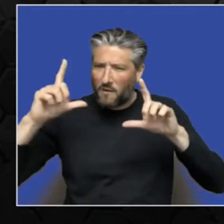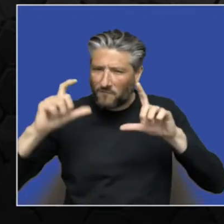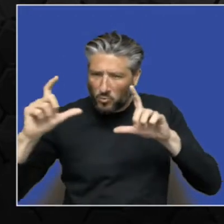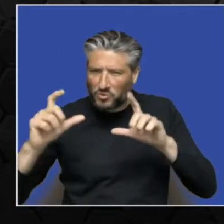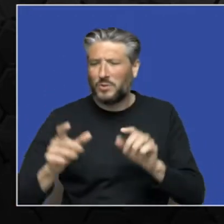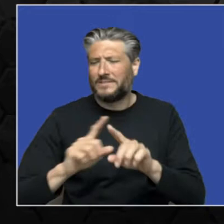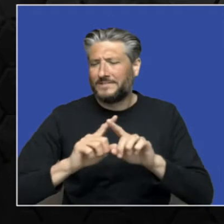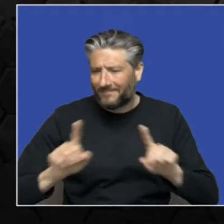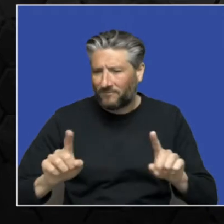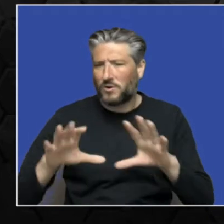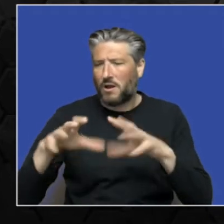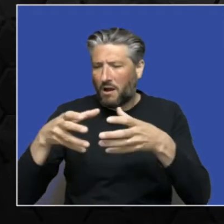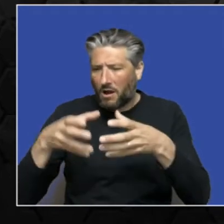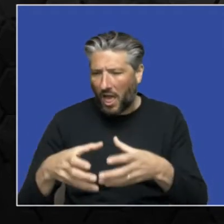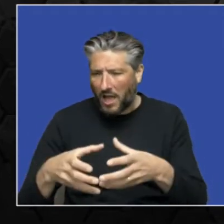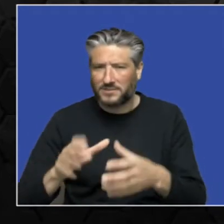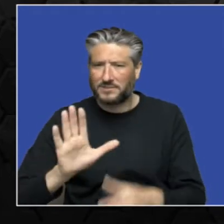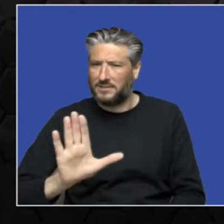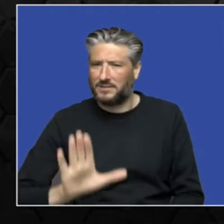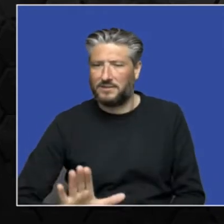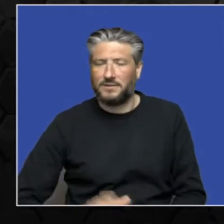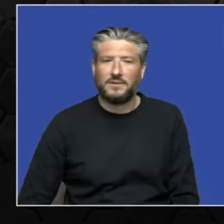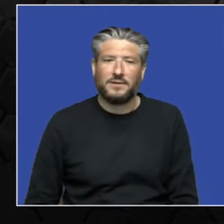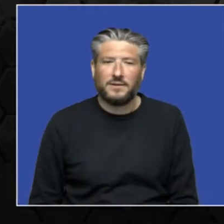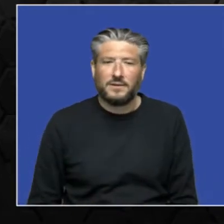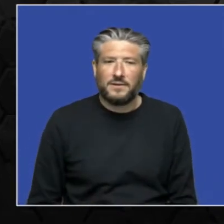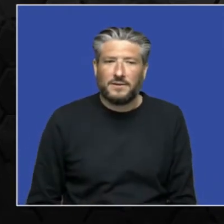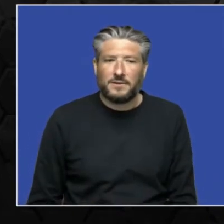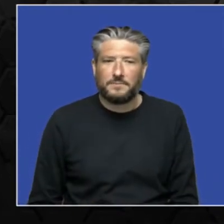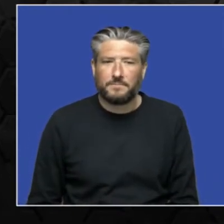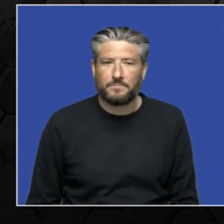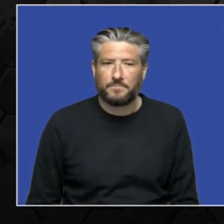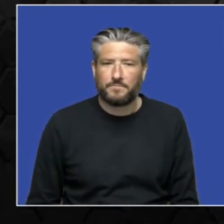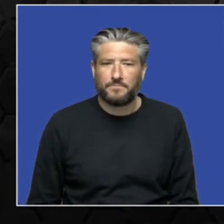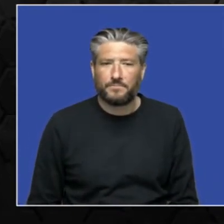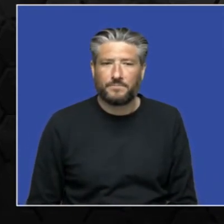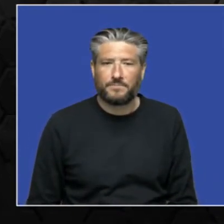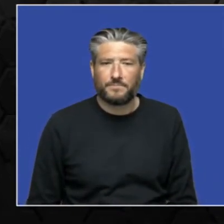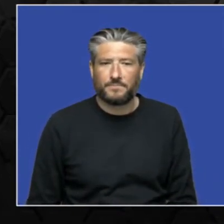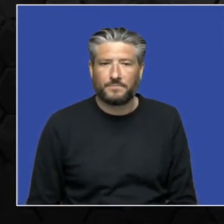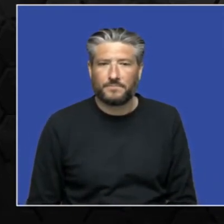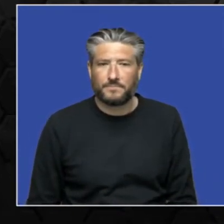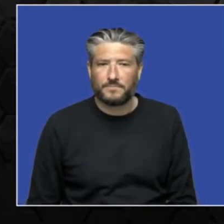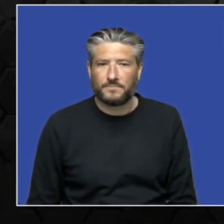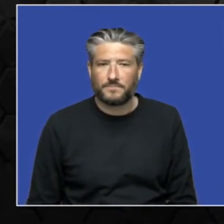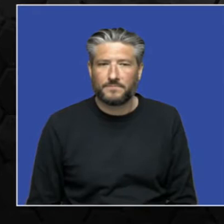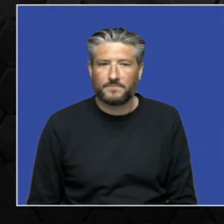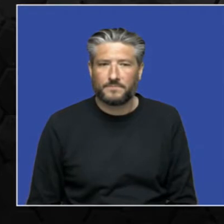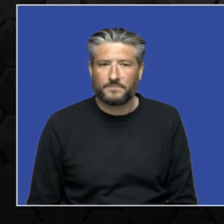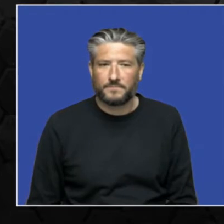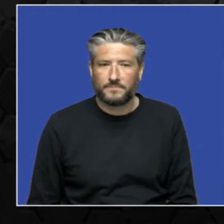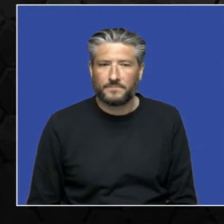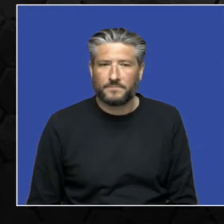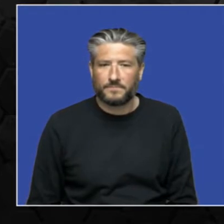different class. So for this, let's take some red bell pepper